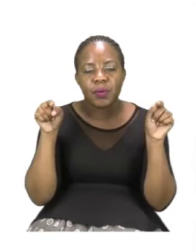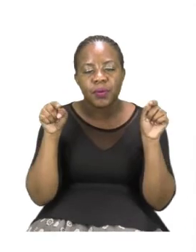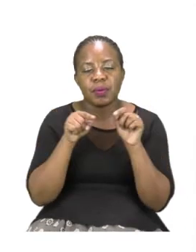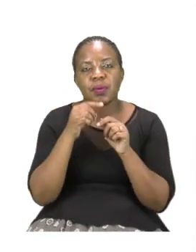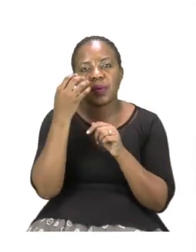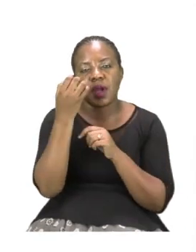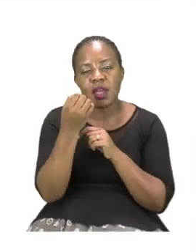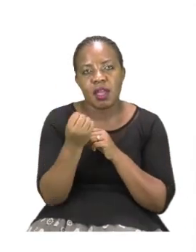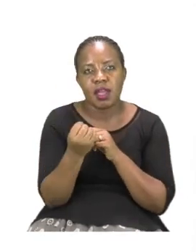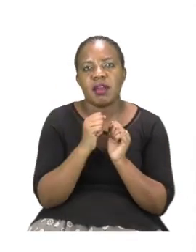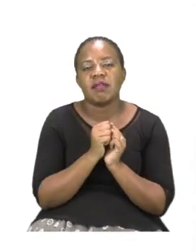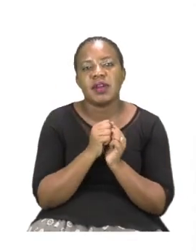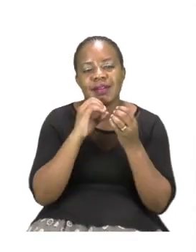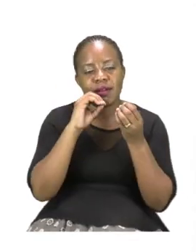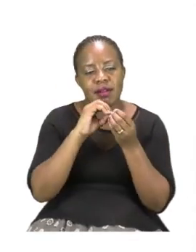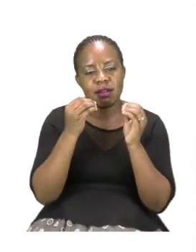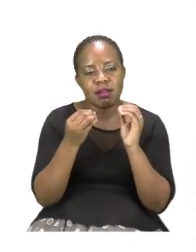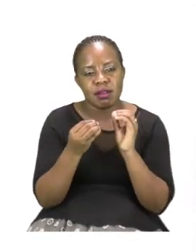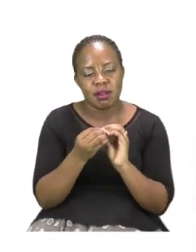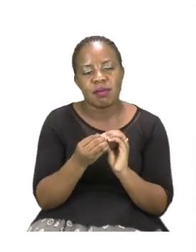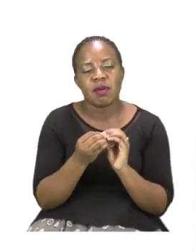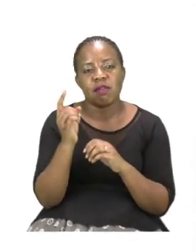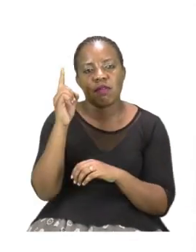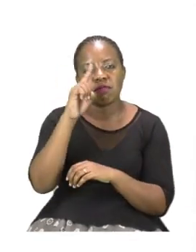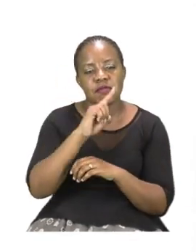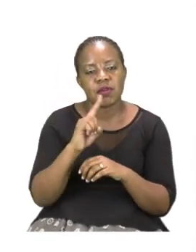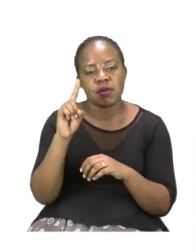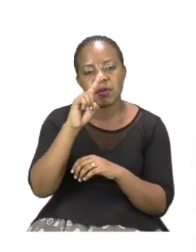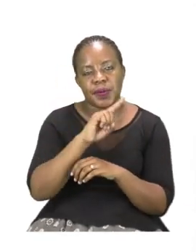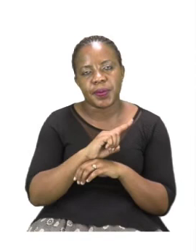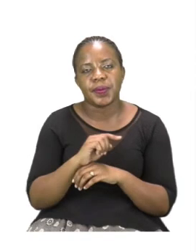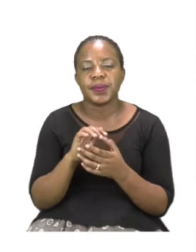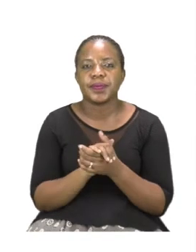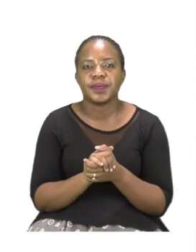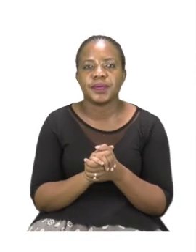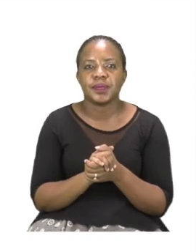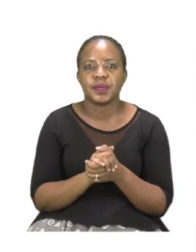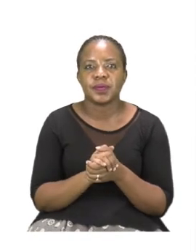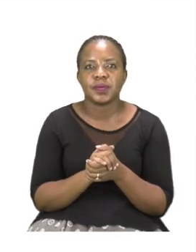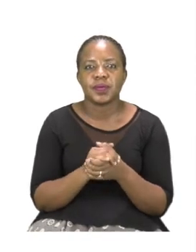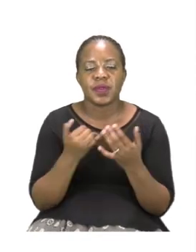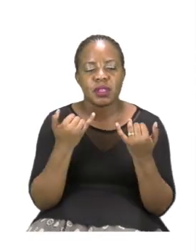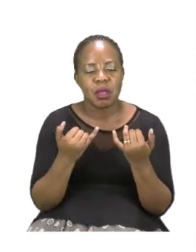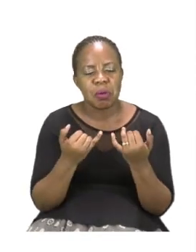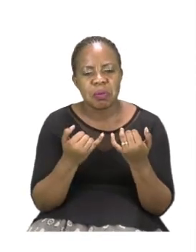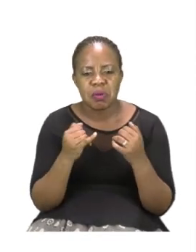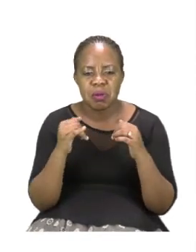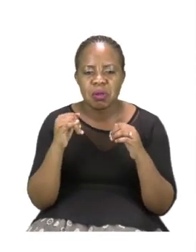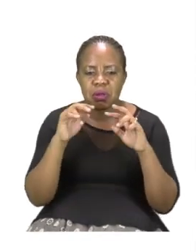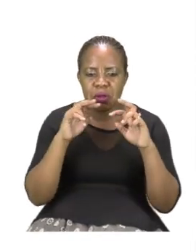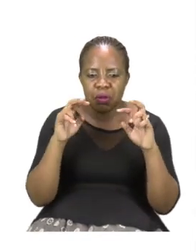for each and every day. So, if we are looking for a number, for example,